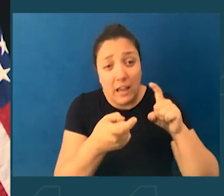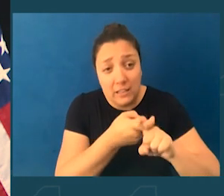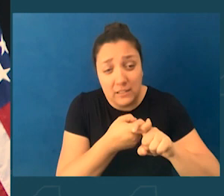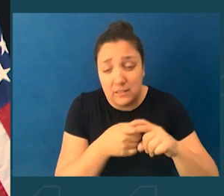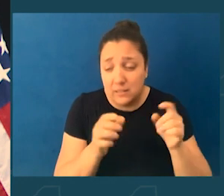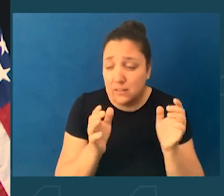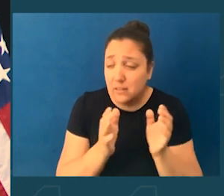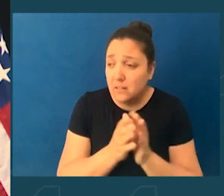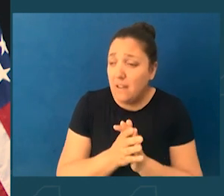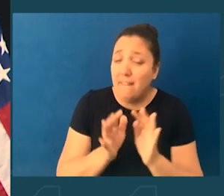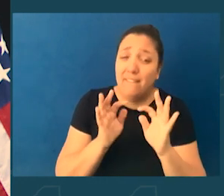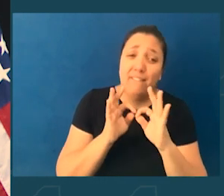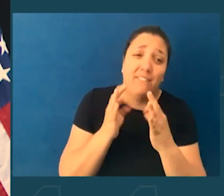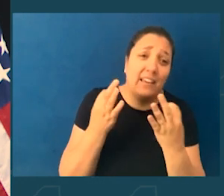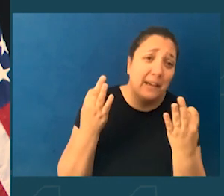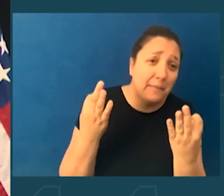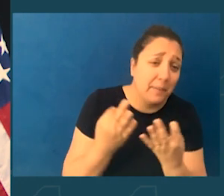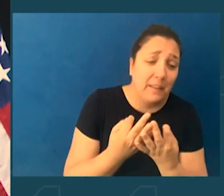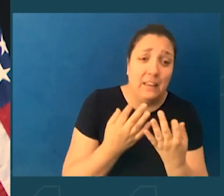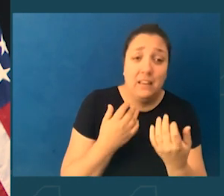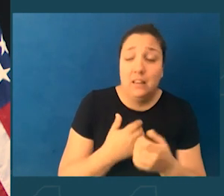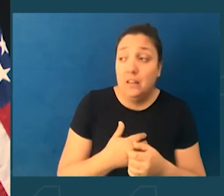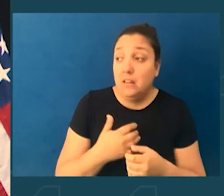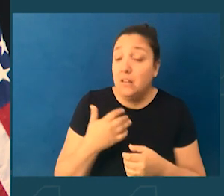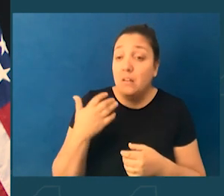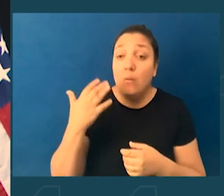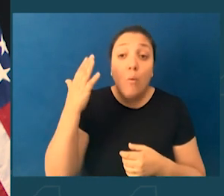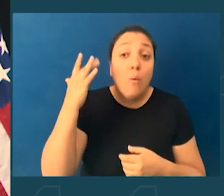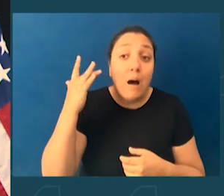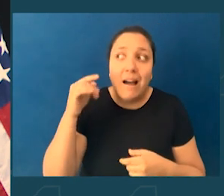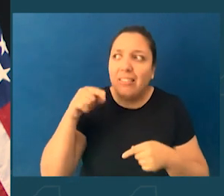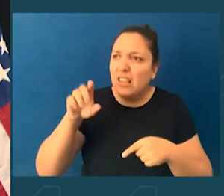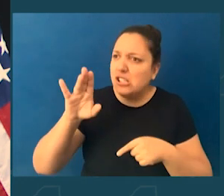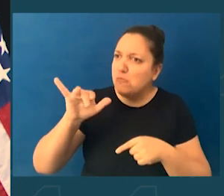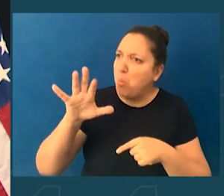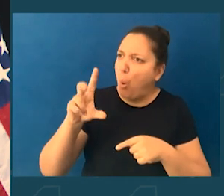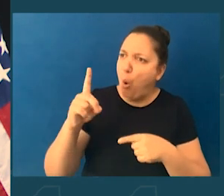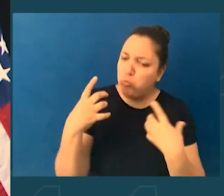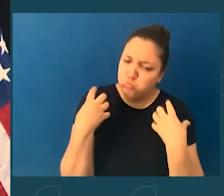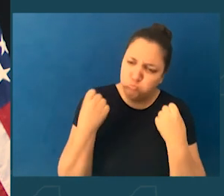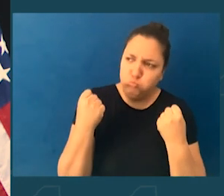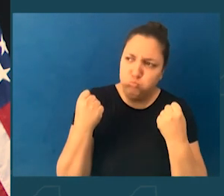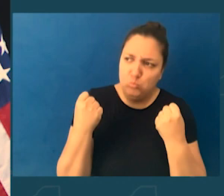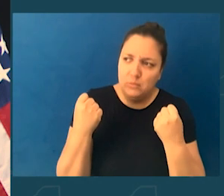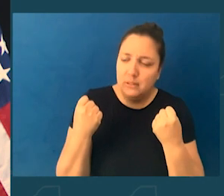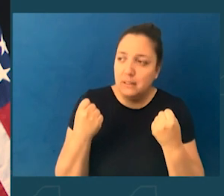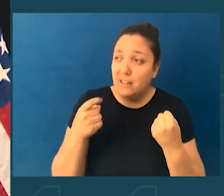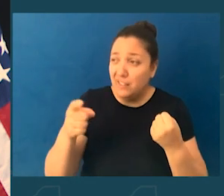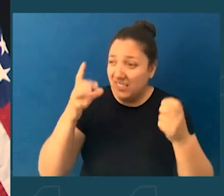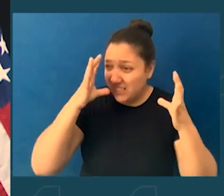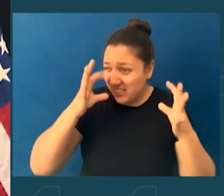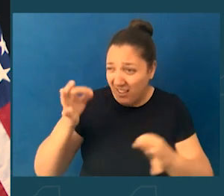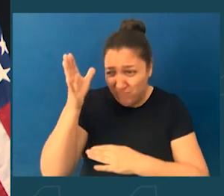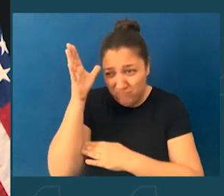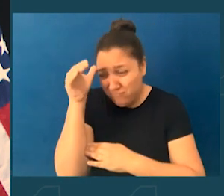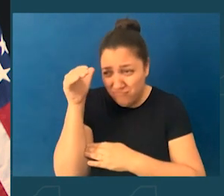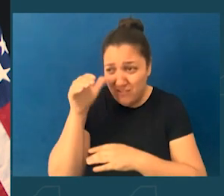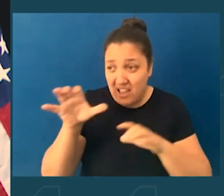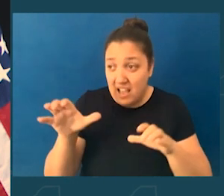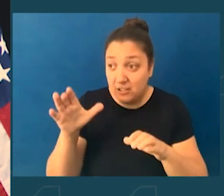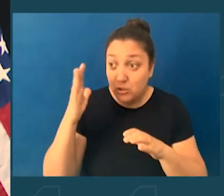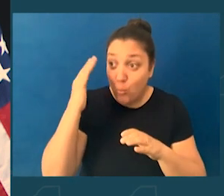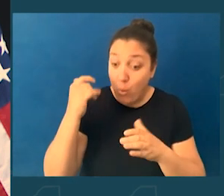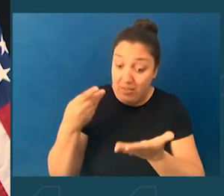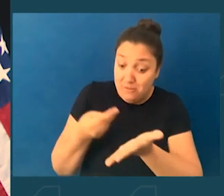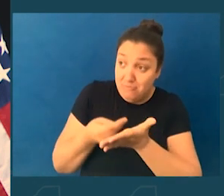for taking this bold and decisive action and putting these resources in the state budget